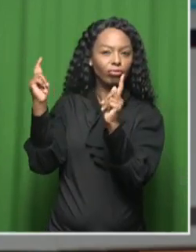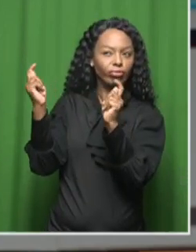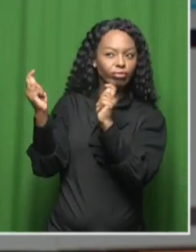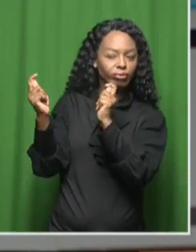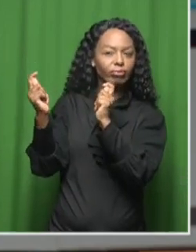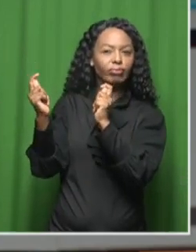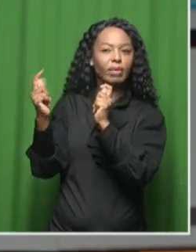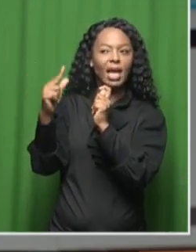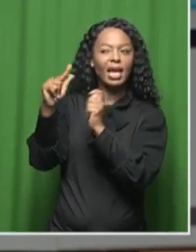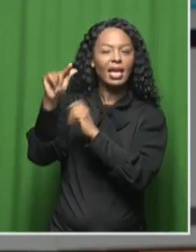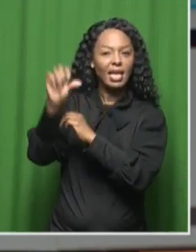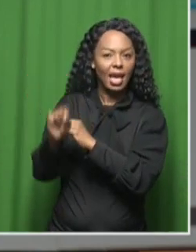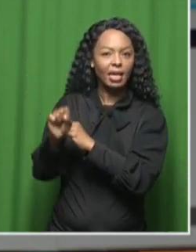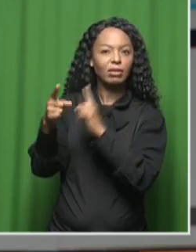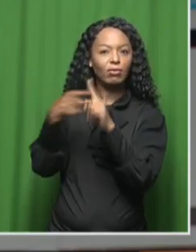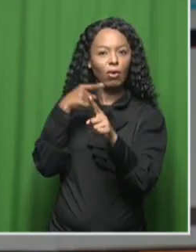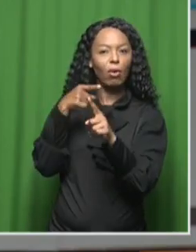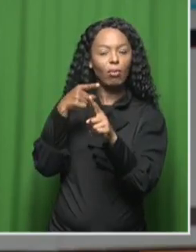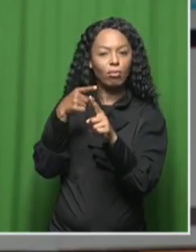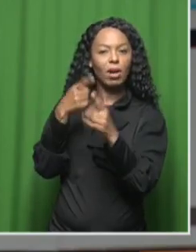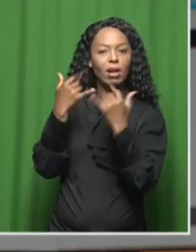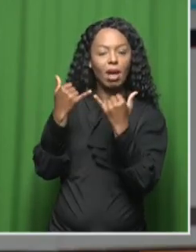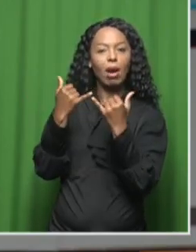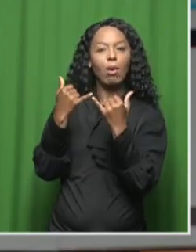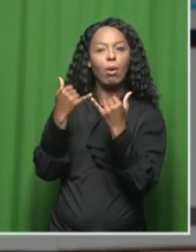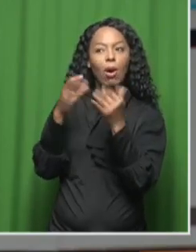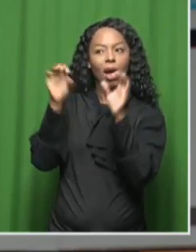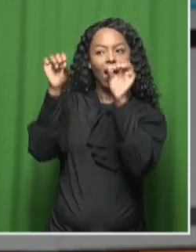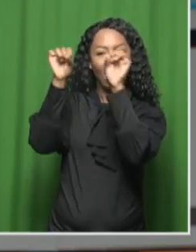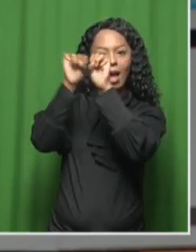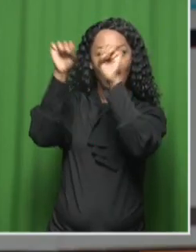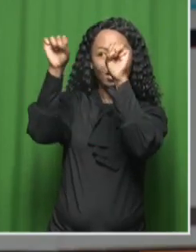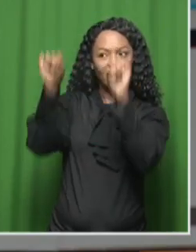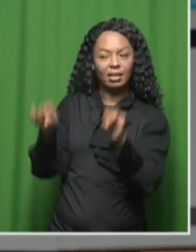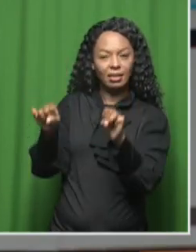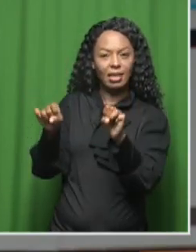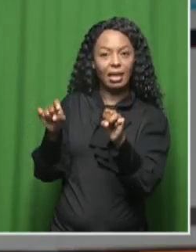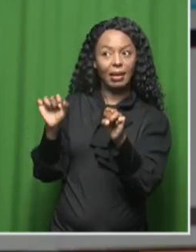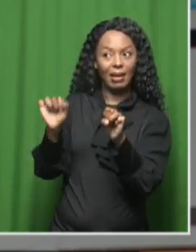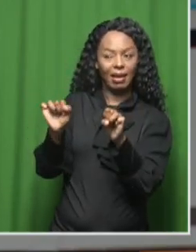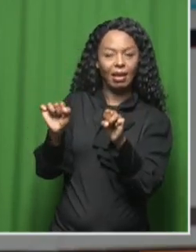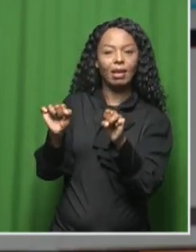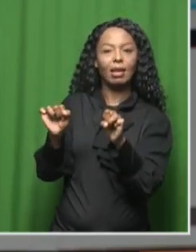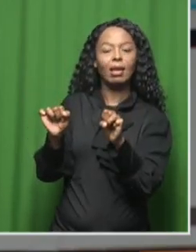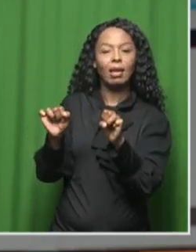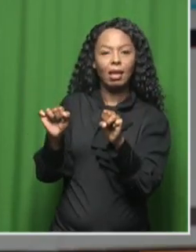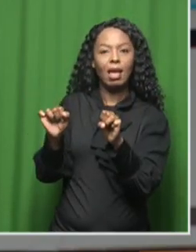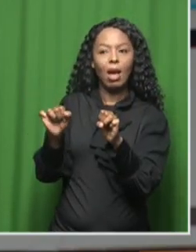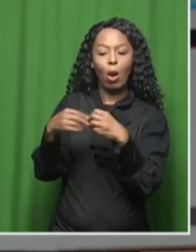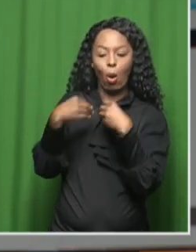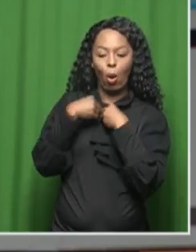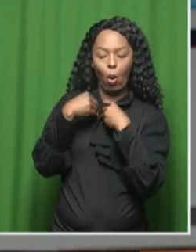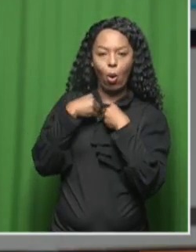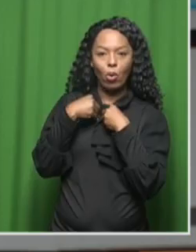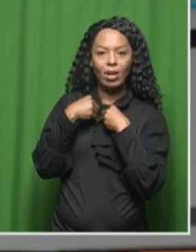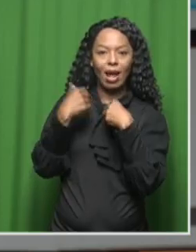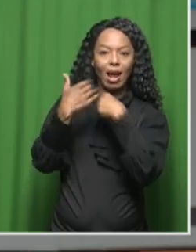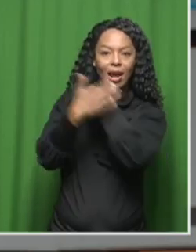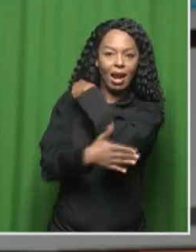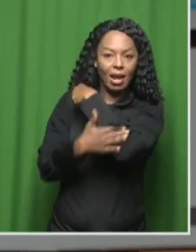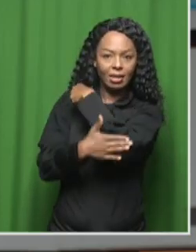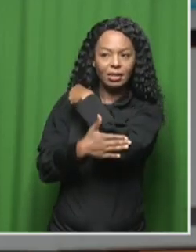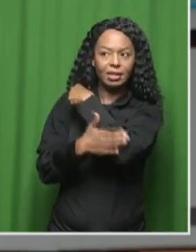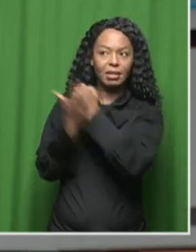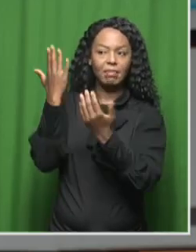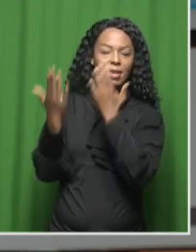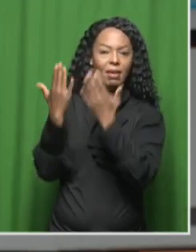emissions from a coal plant, for example, instead of taking expensive steps in its own country, that country may now decide